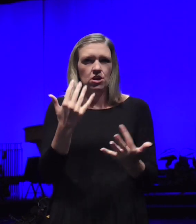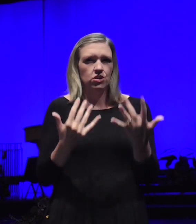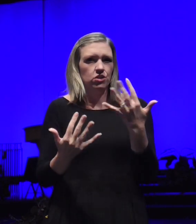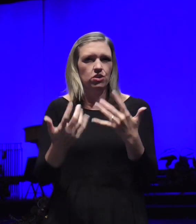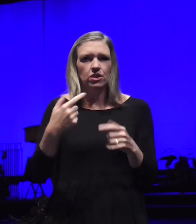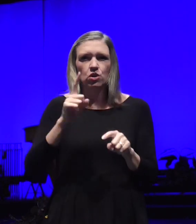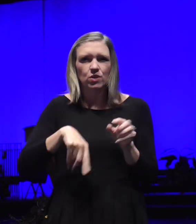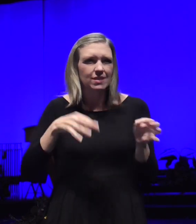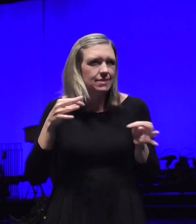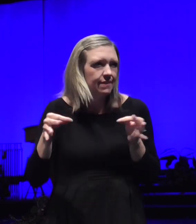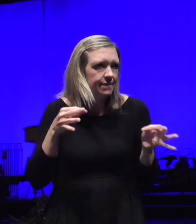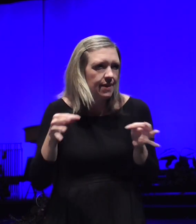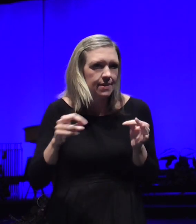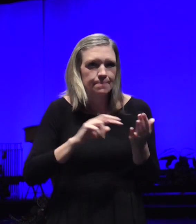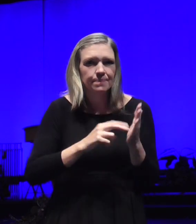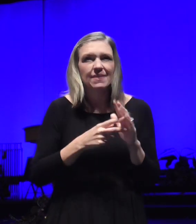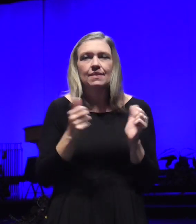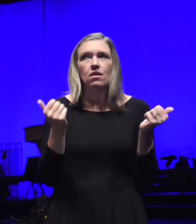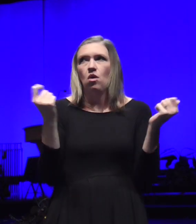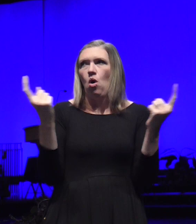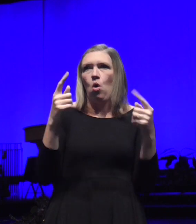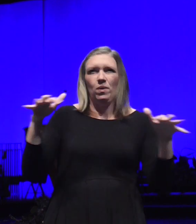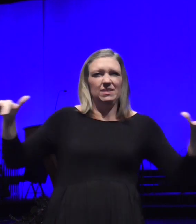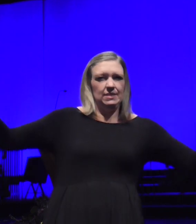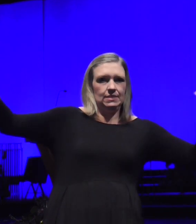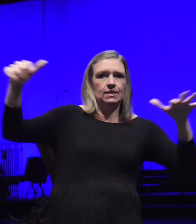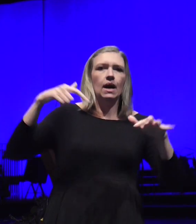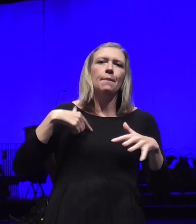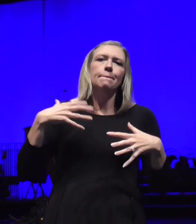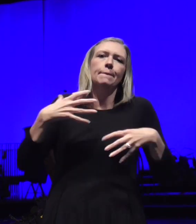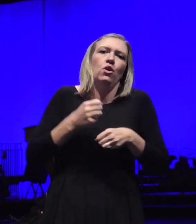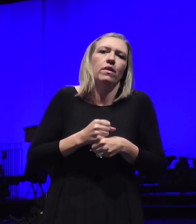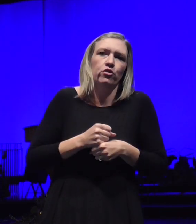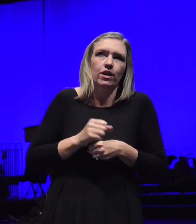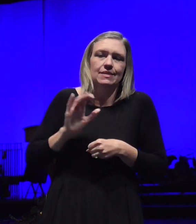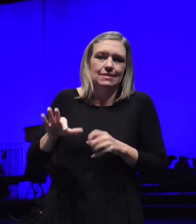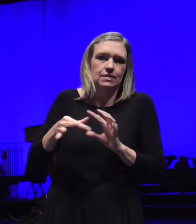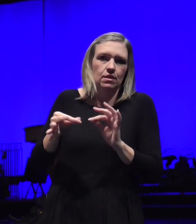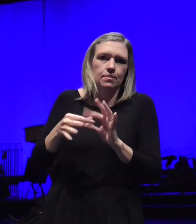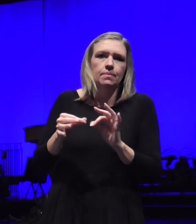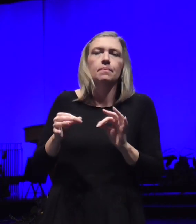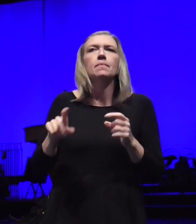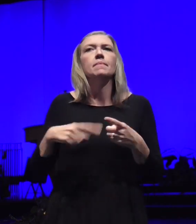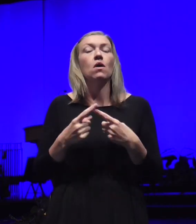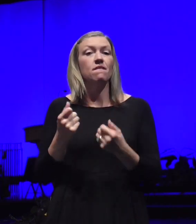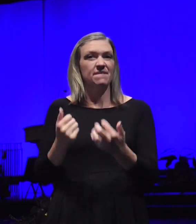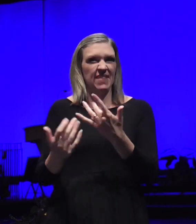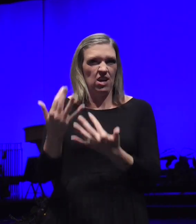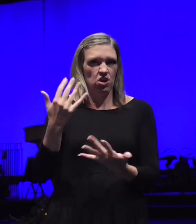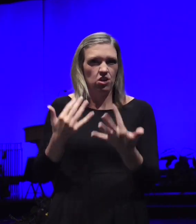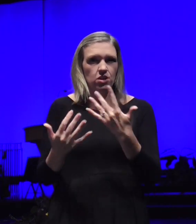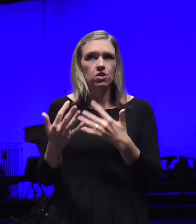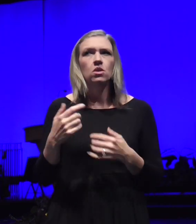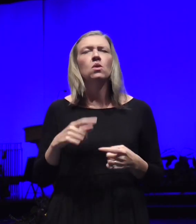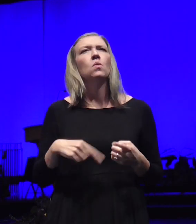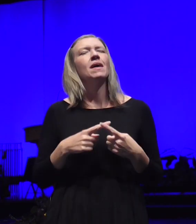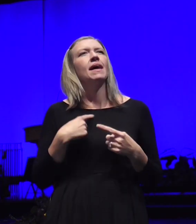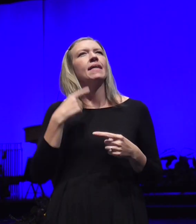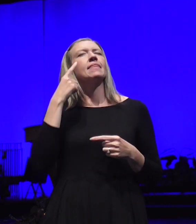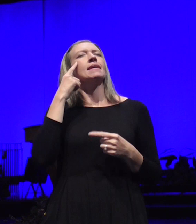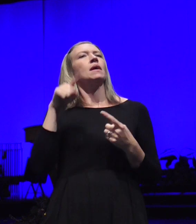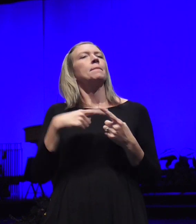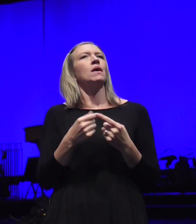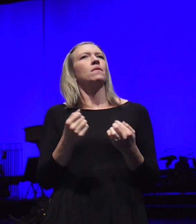define. He said it was everywhere present, and I'm just paraphrasing him. It was a fire. And when I think of